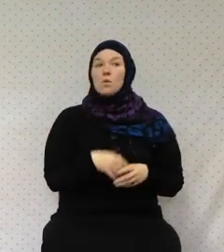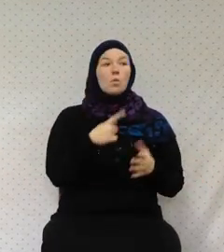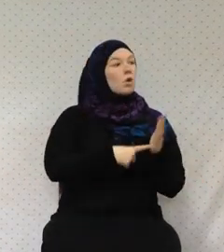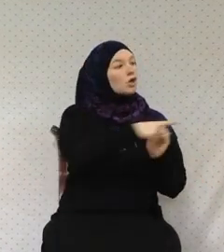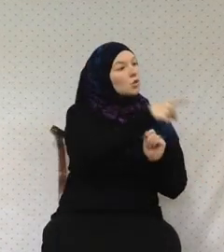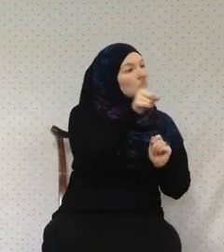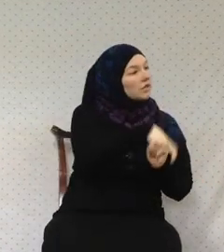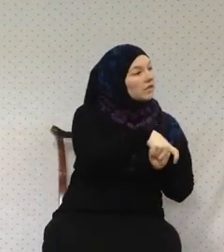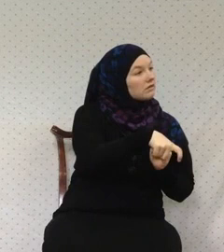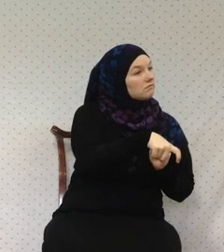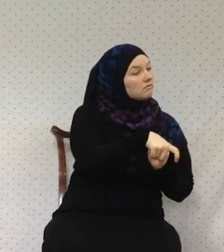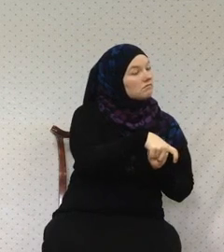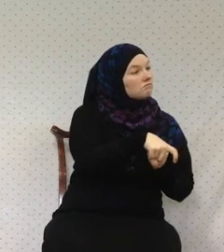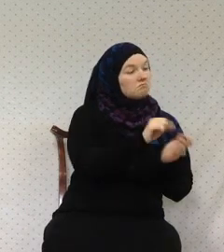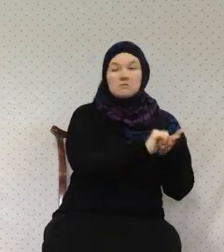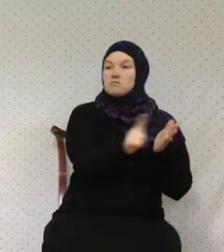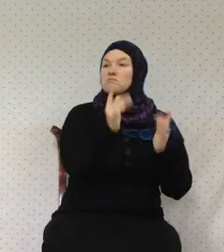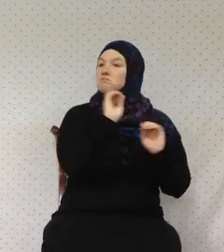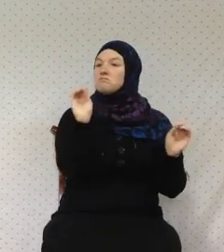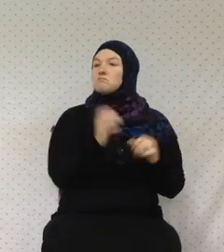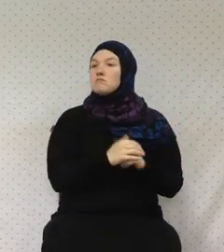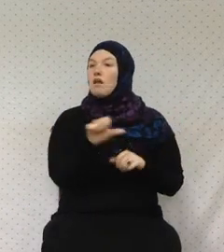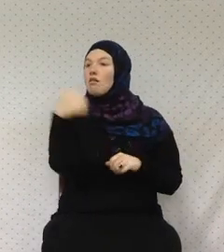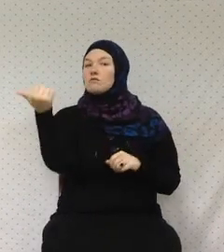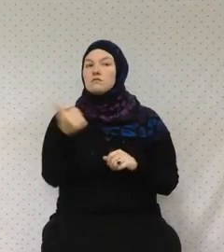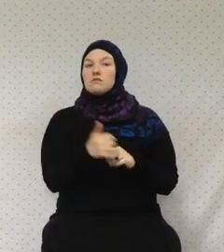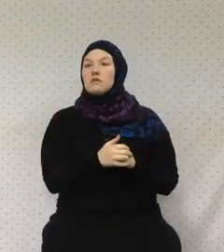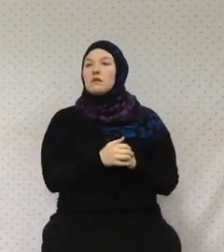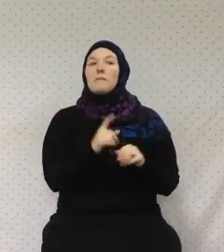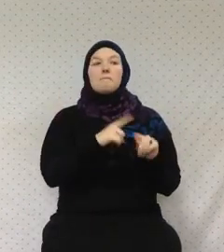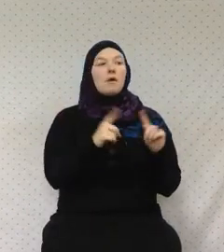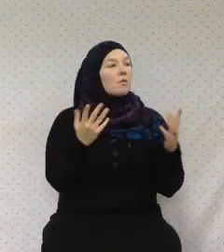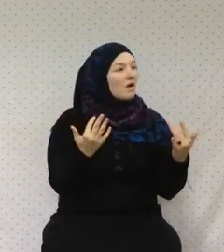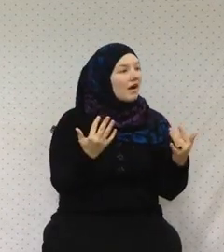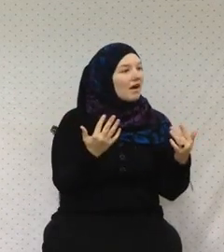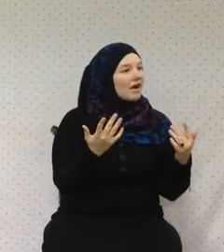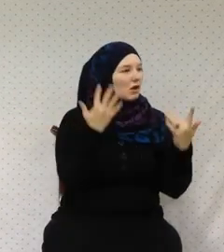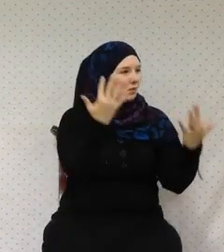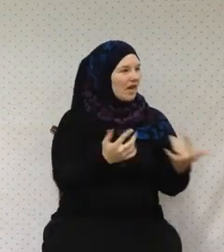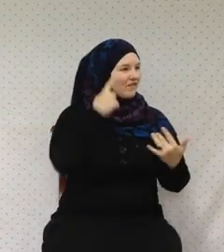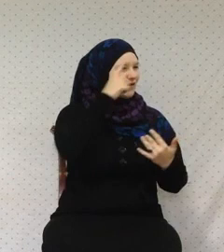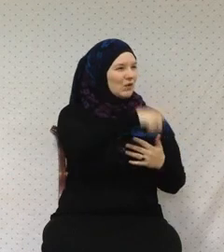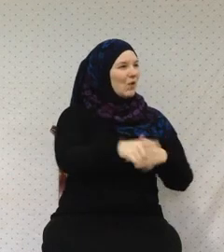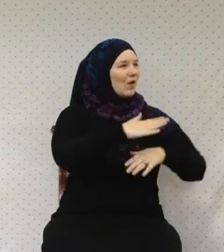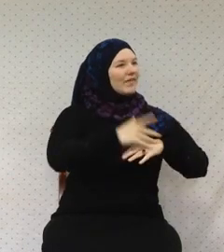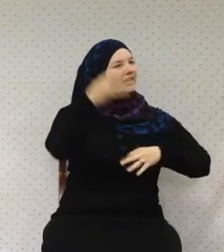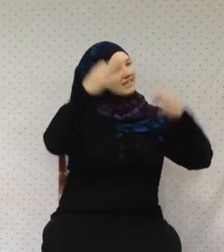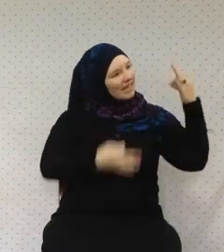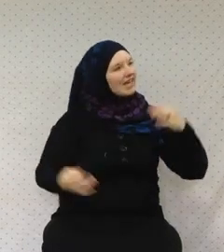you need, not anything different, but He keeps it for you on the Day of Judgment. You will